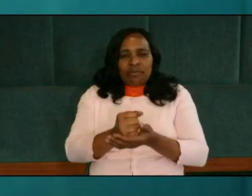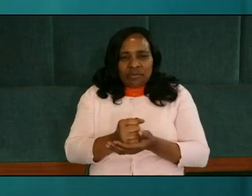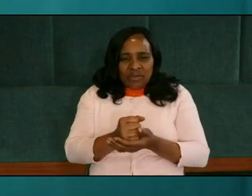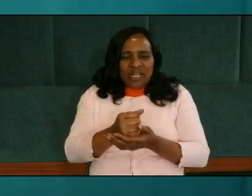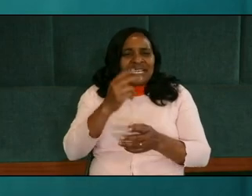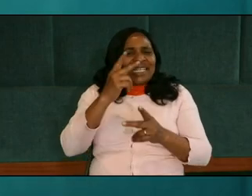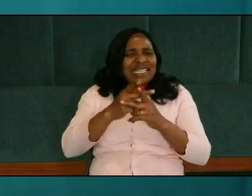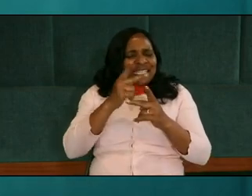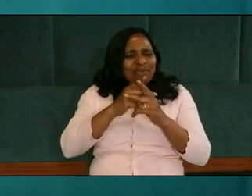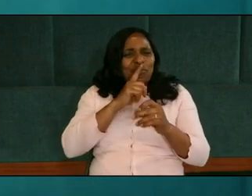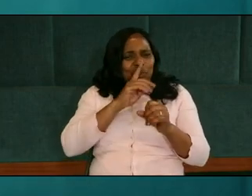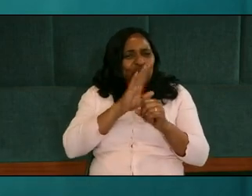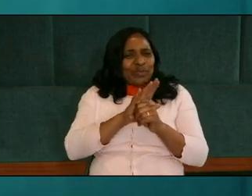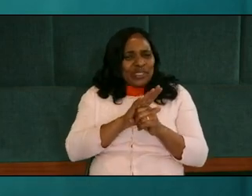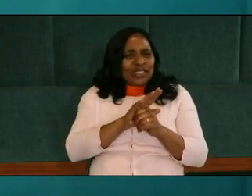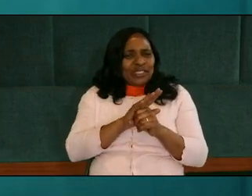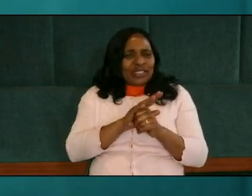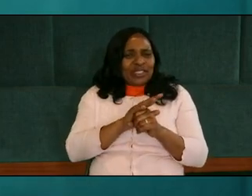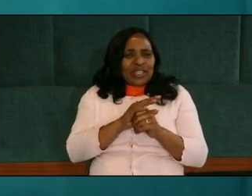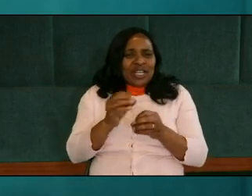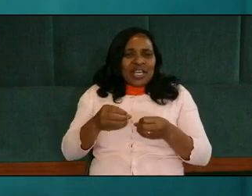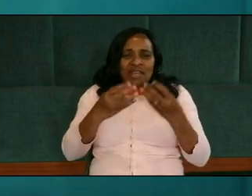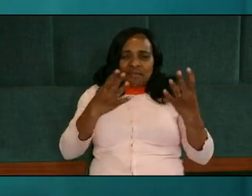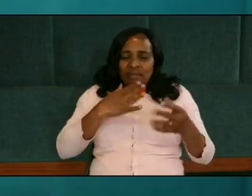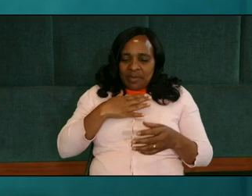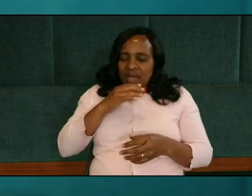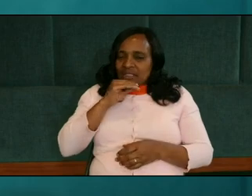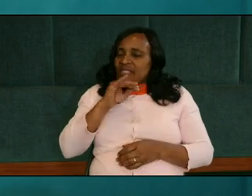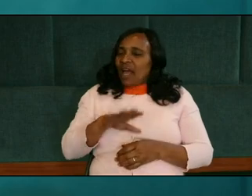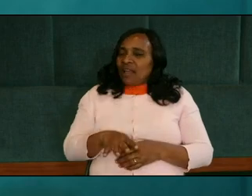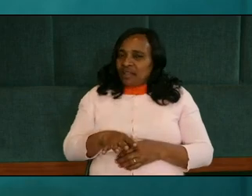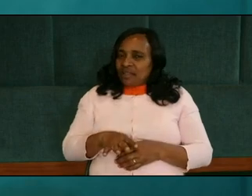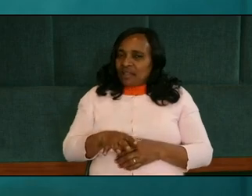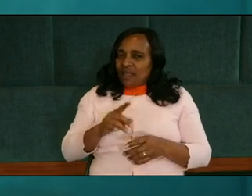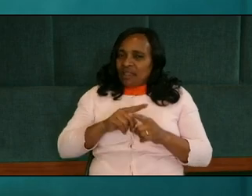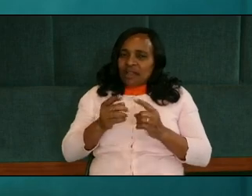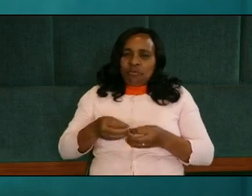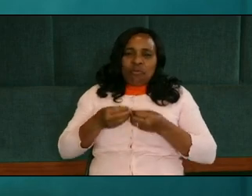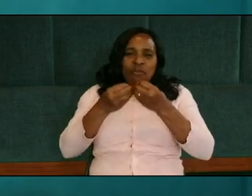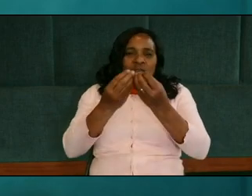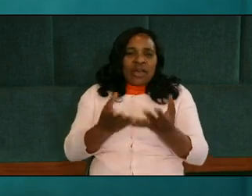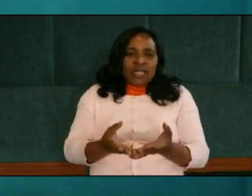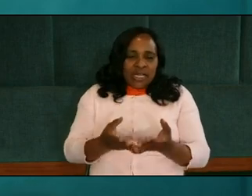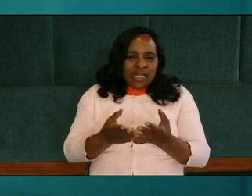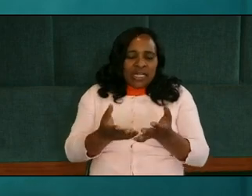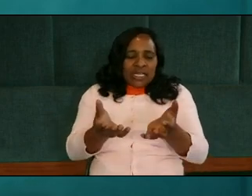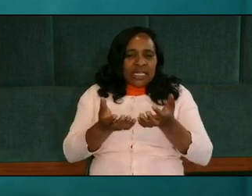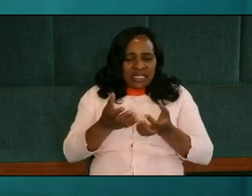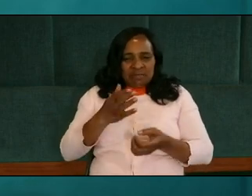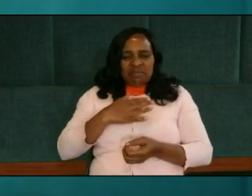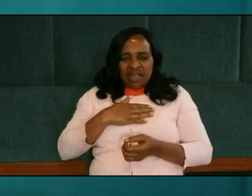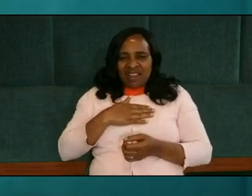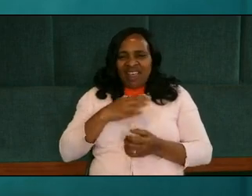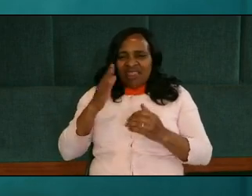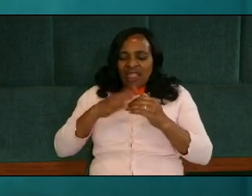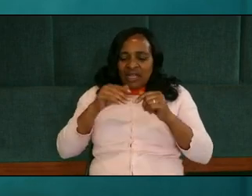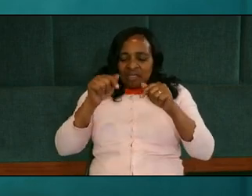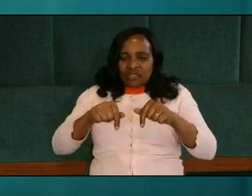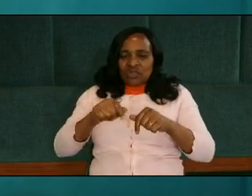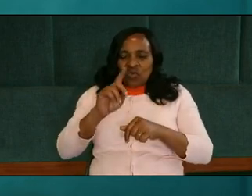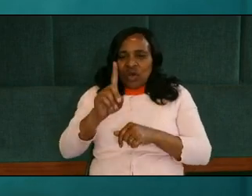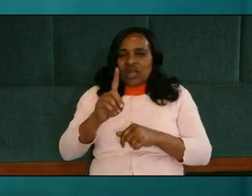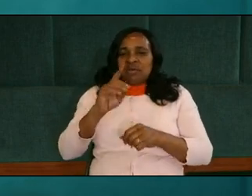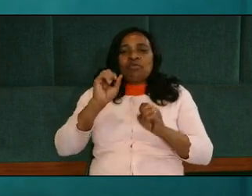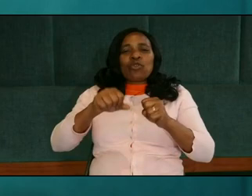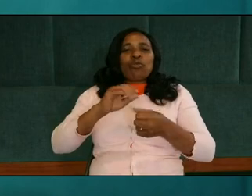that promise of giving me a son and providing my needs, then even this one he'll come